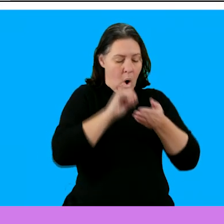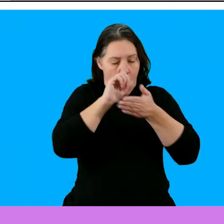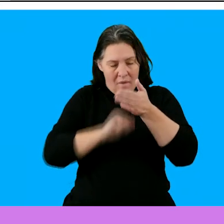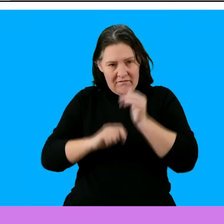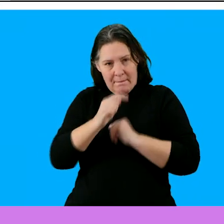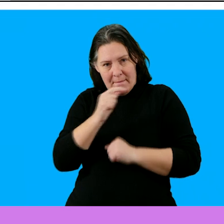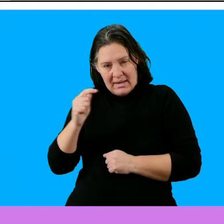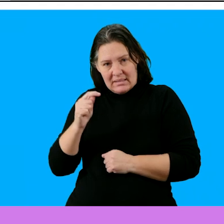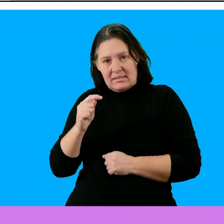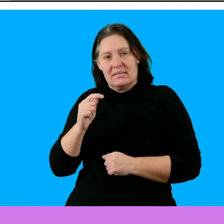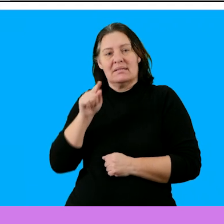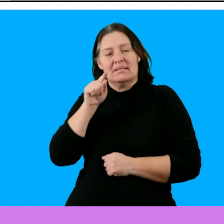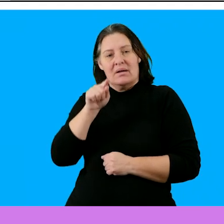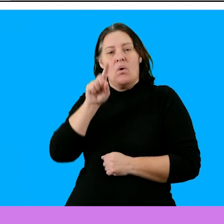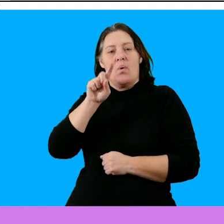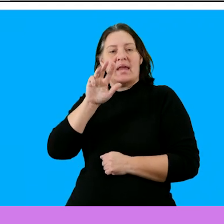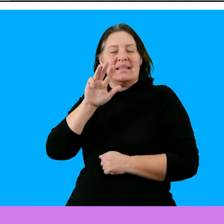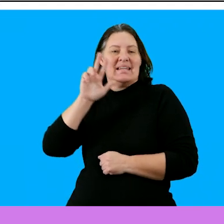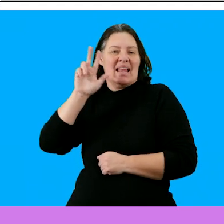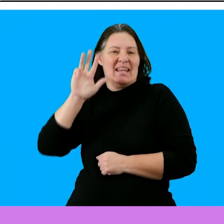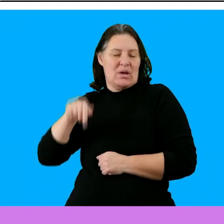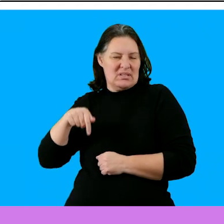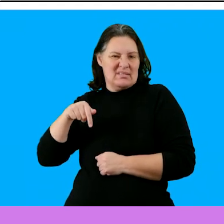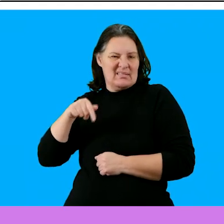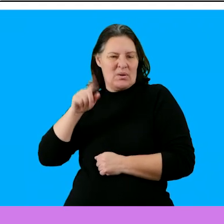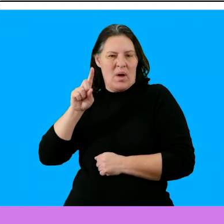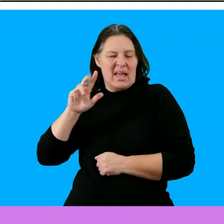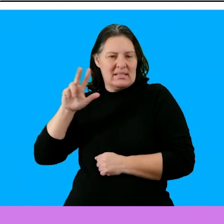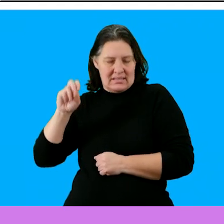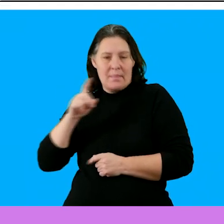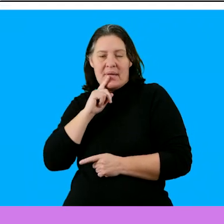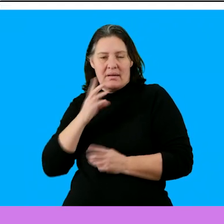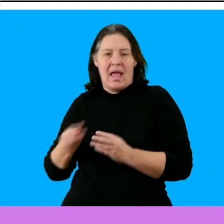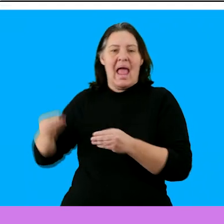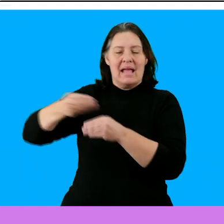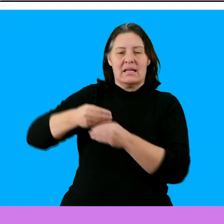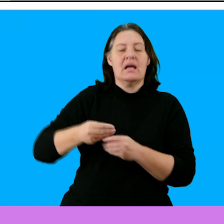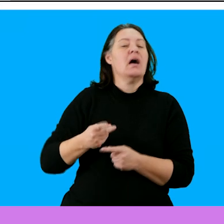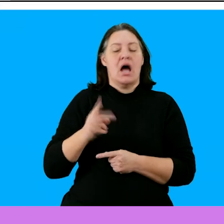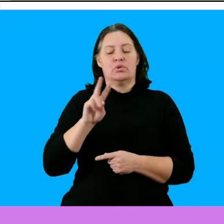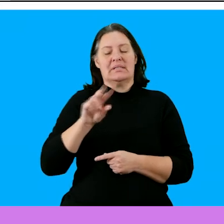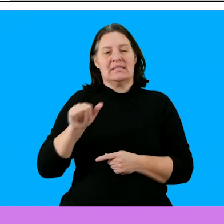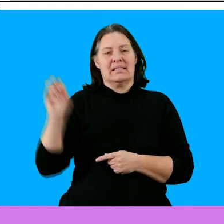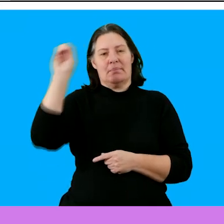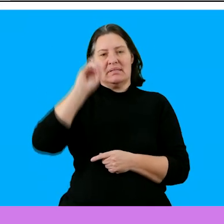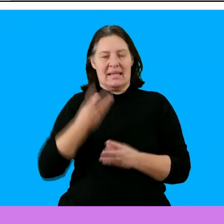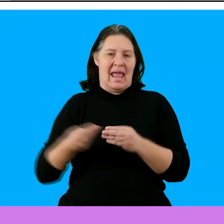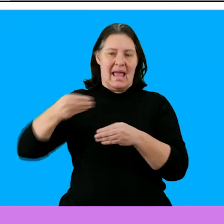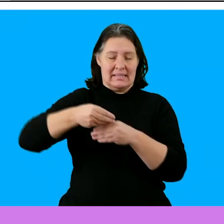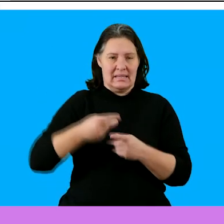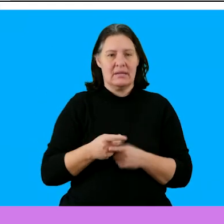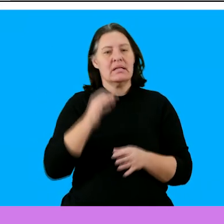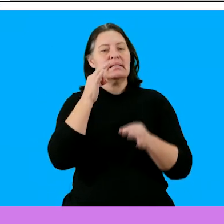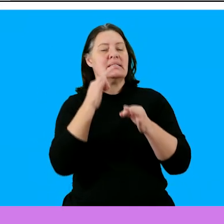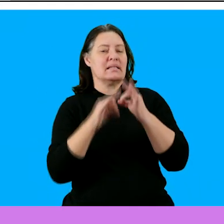I subtract the 189,880. On that difference, we must pay an additional 26%.